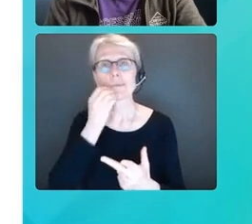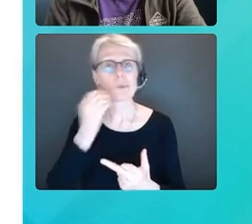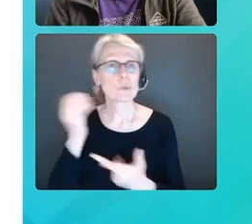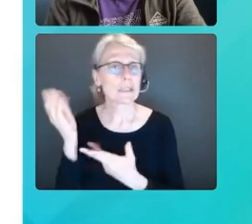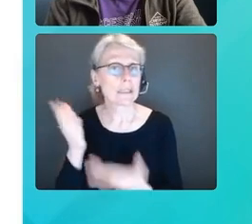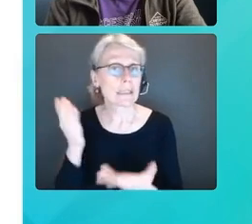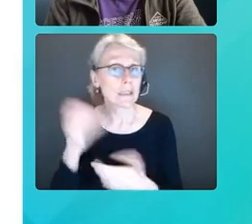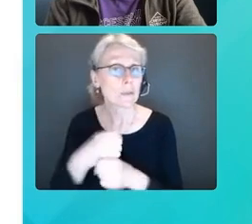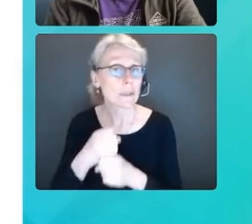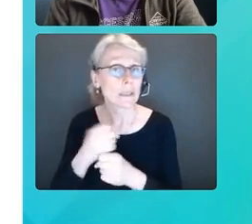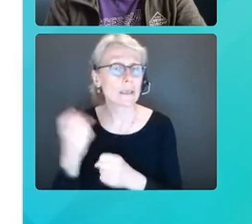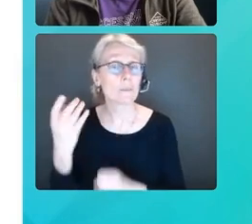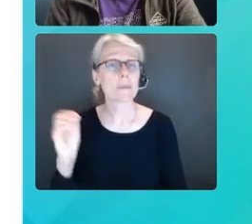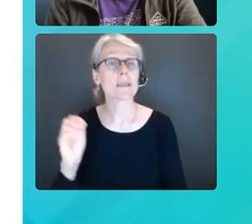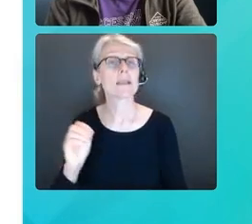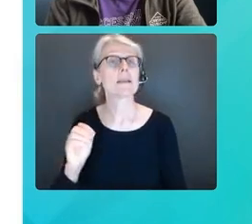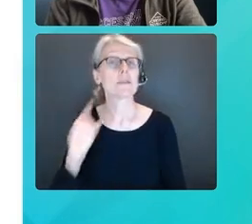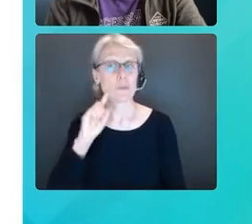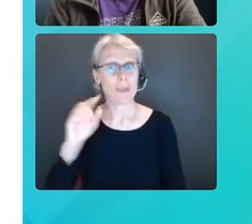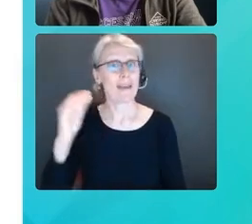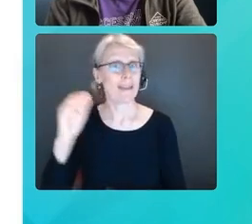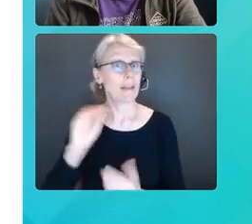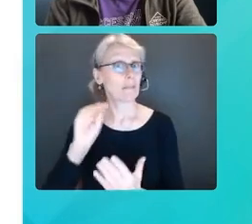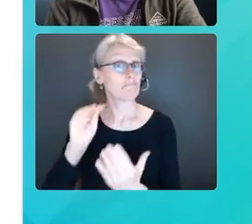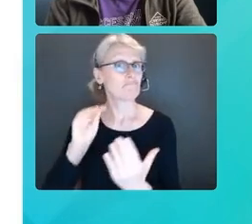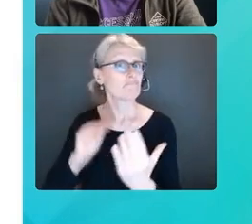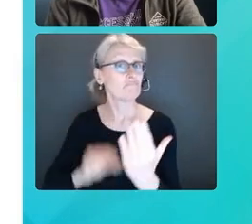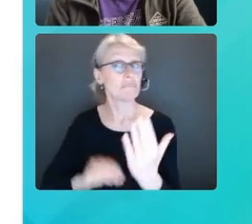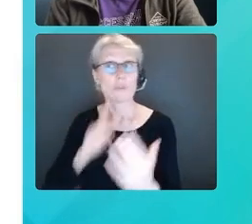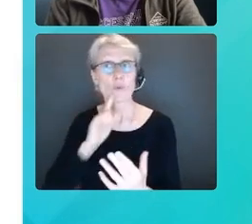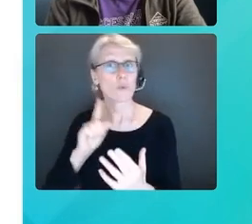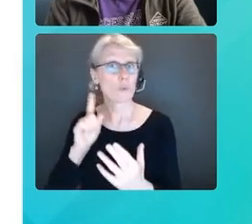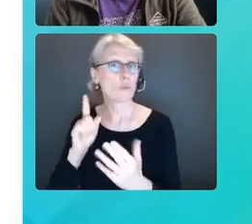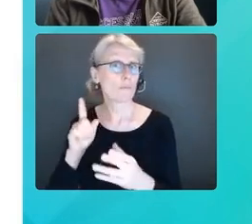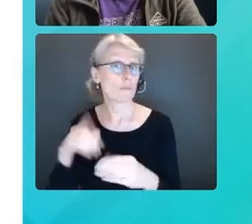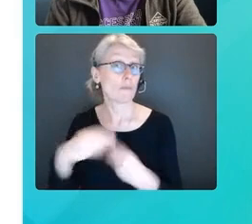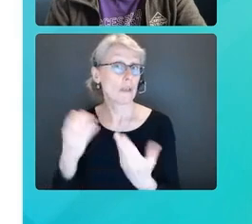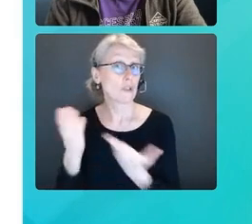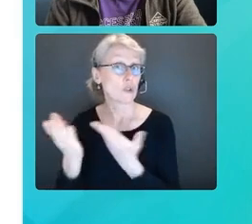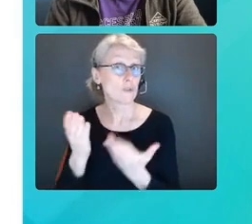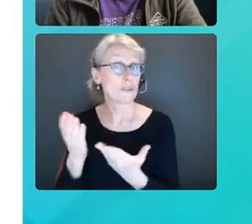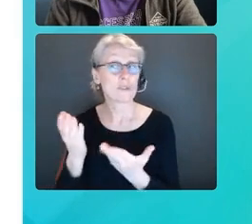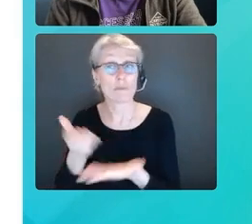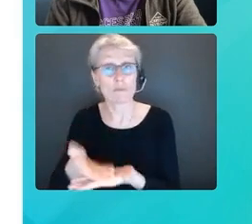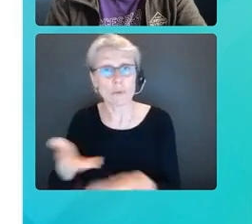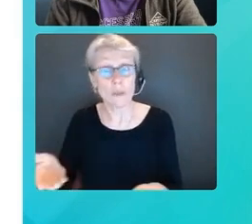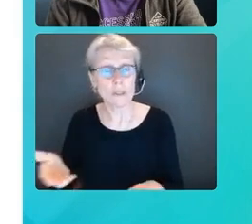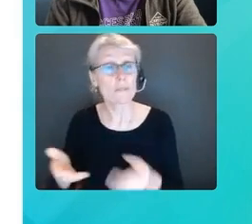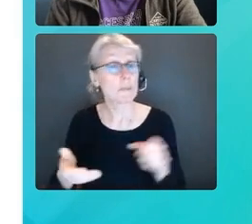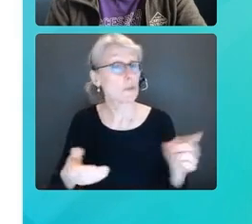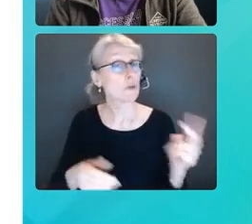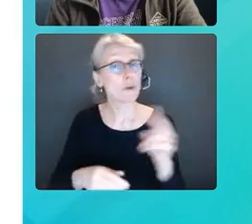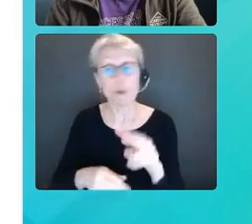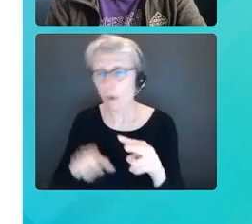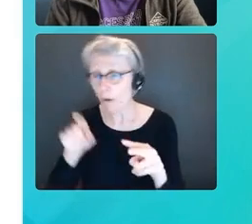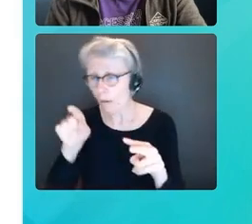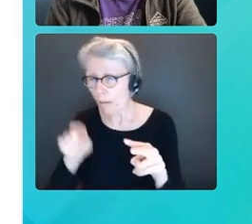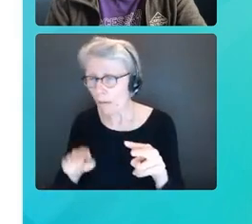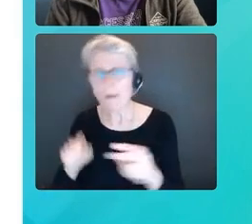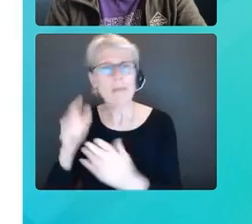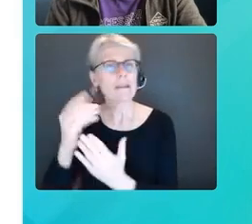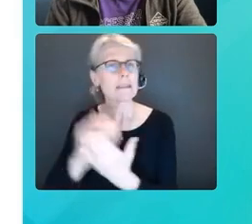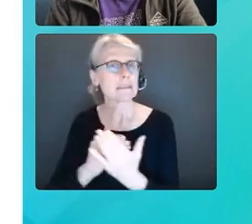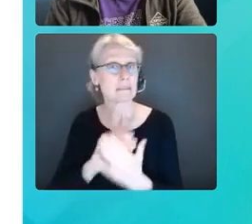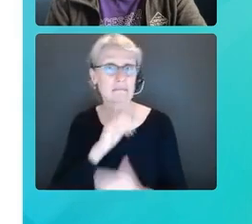and continuing to enhance the vendor marketplace, you may find that we have some of those things listed in there, and if we don't, this is a